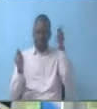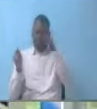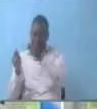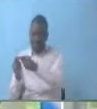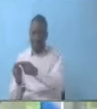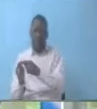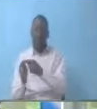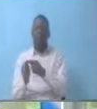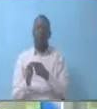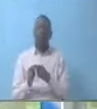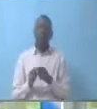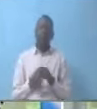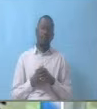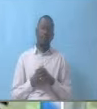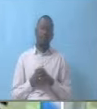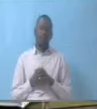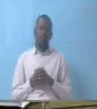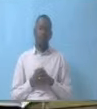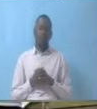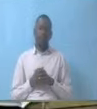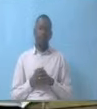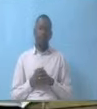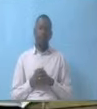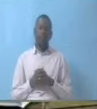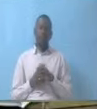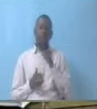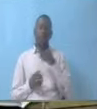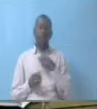destination. But unlike taxi drivers,